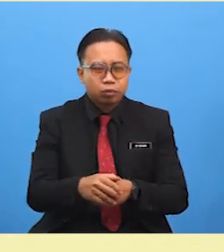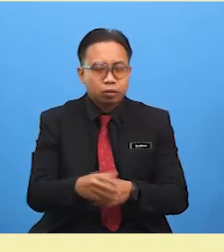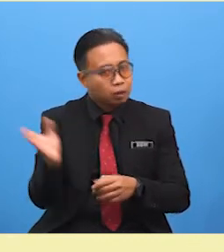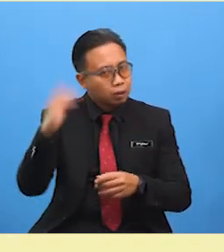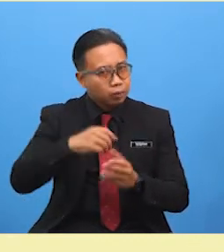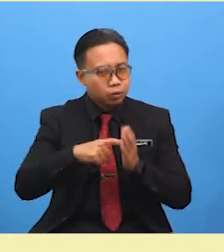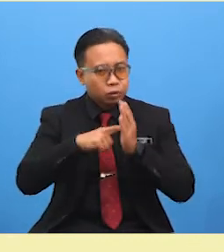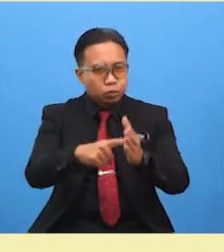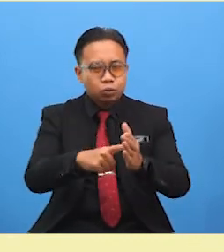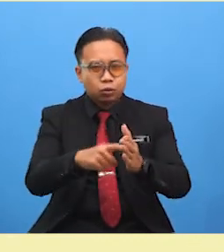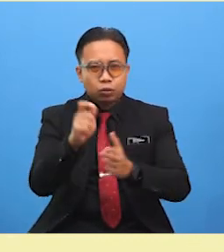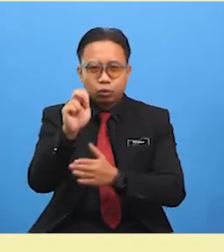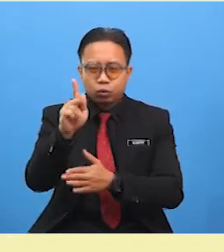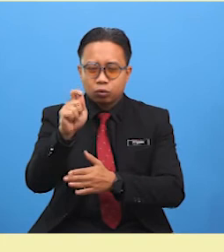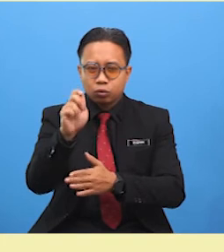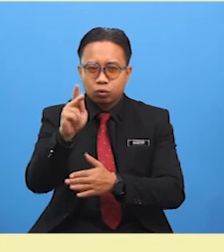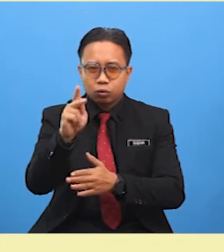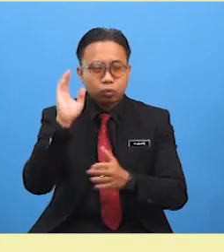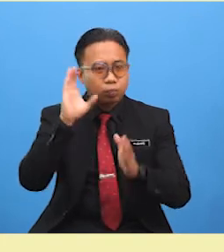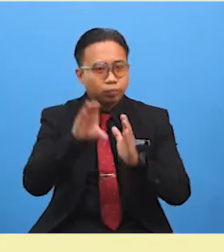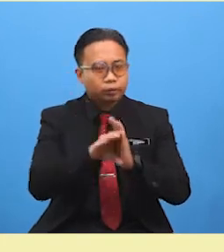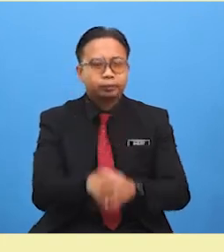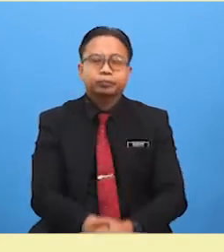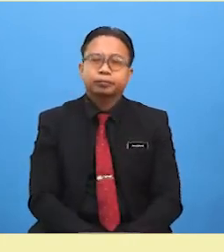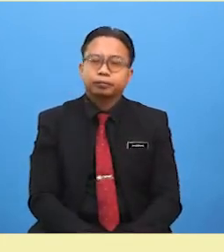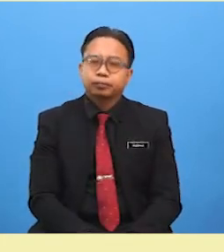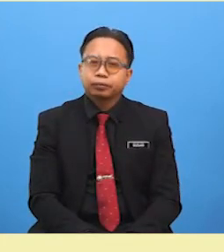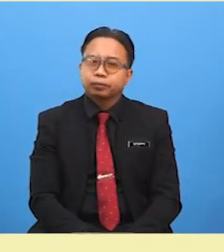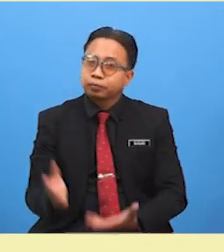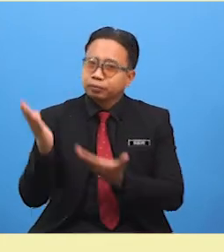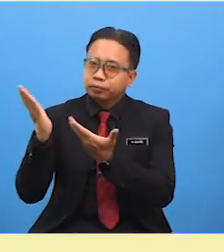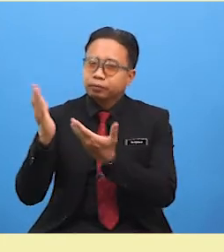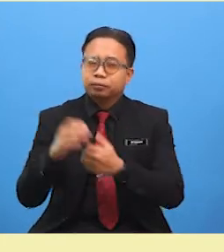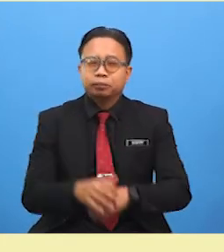me show you how a tuk-tuk really looks like.